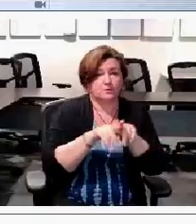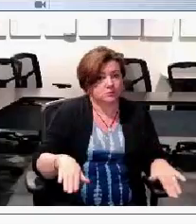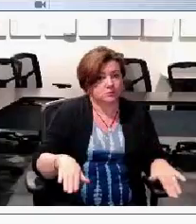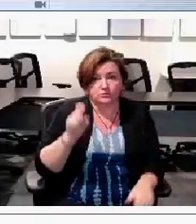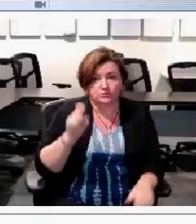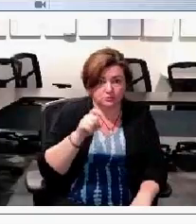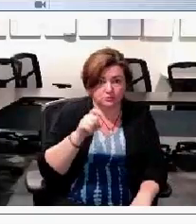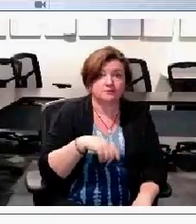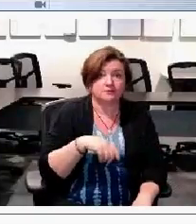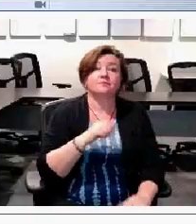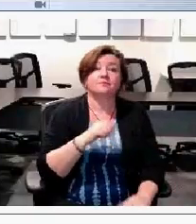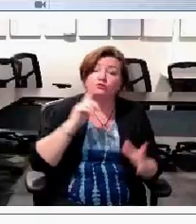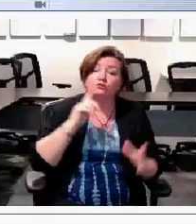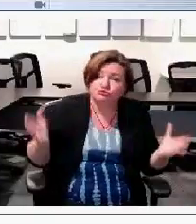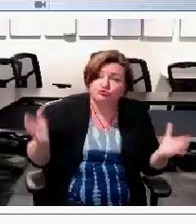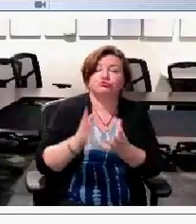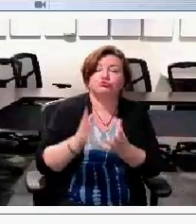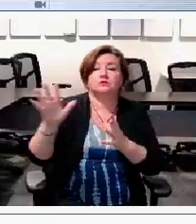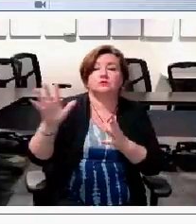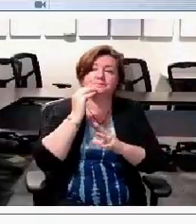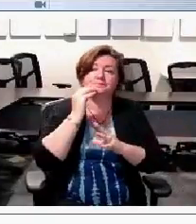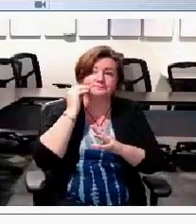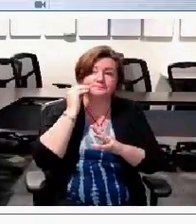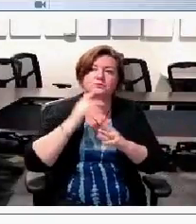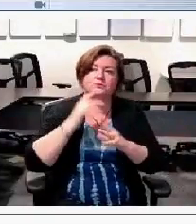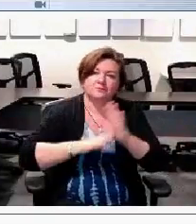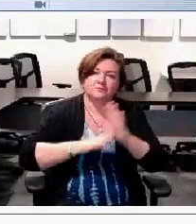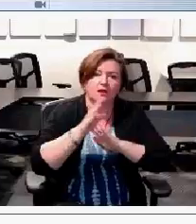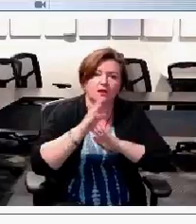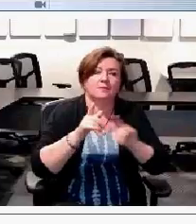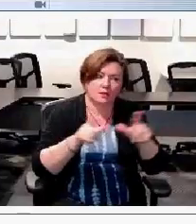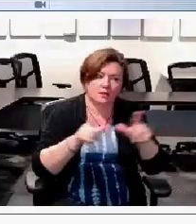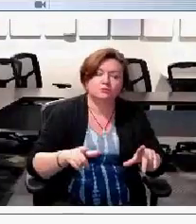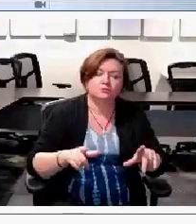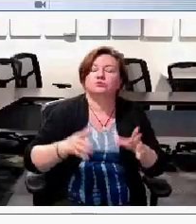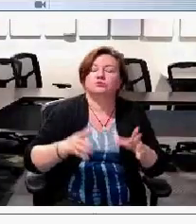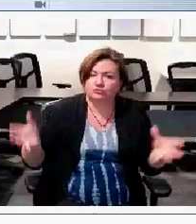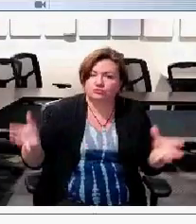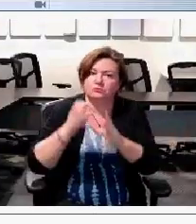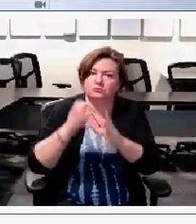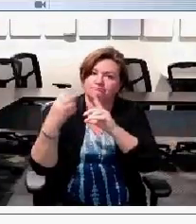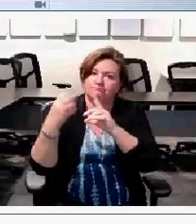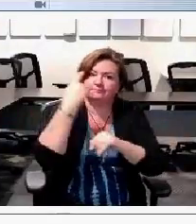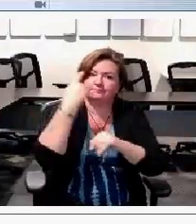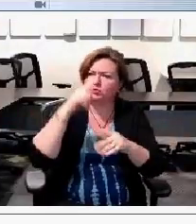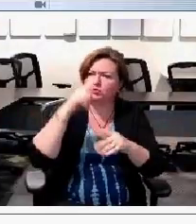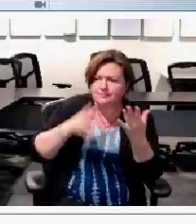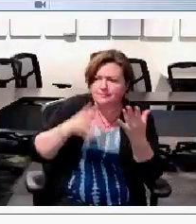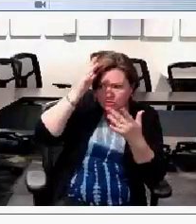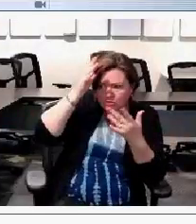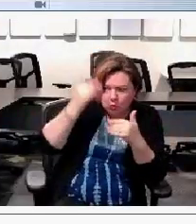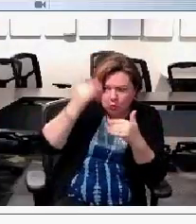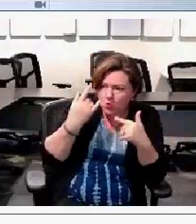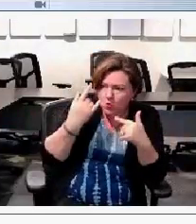Encouraging environments that really promote language development, helping parents understand what those environments are